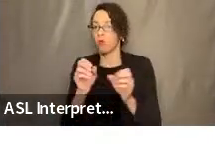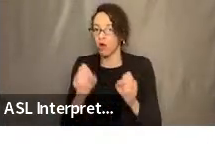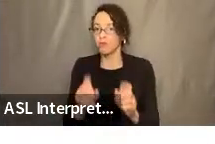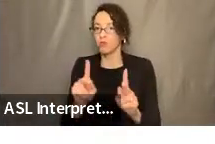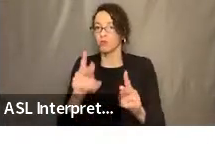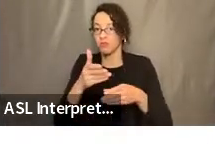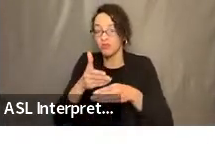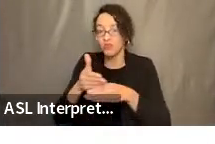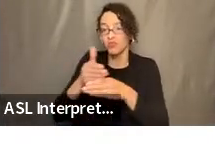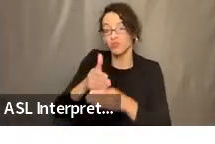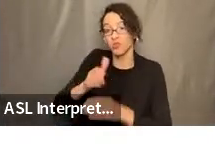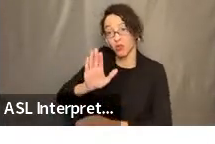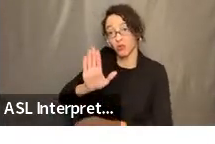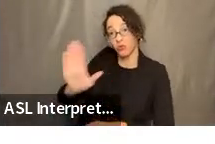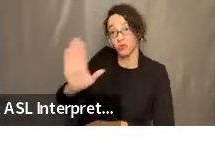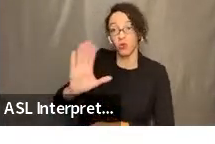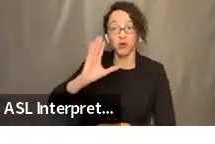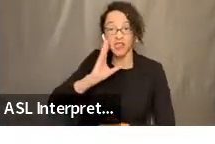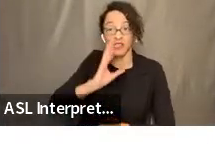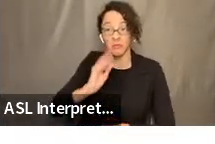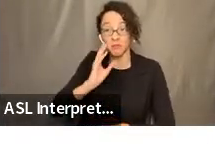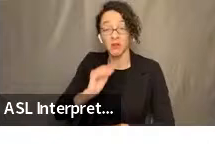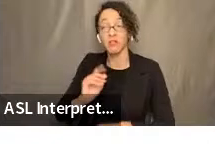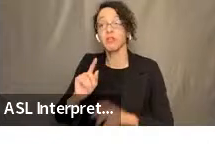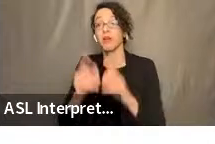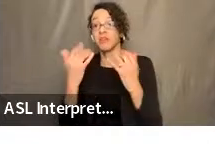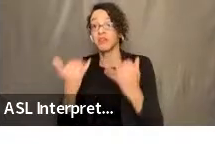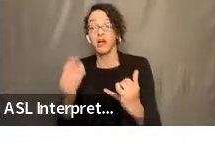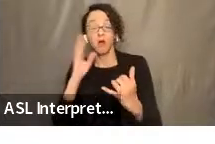back over to Director McFadden.